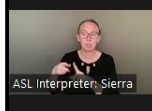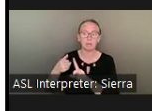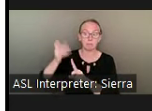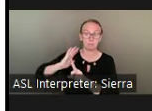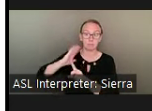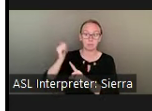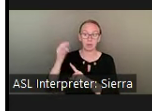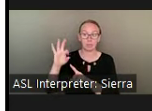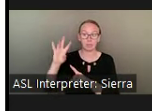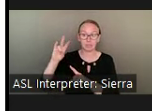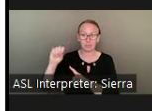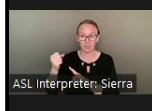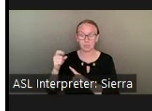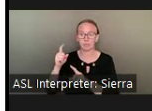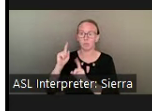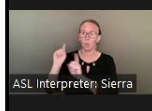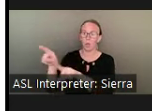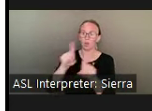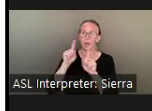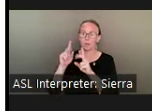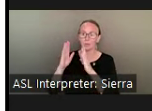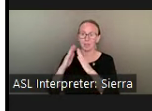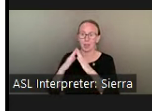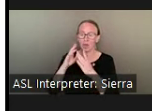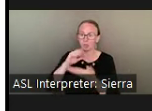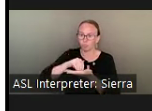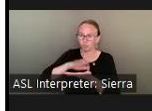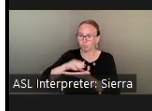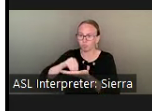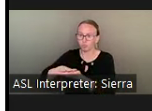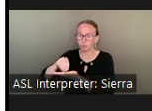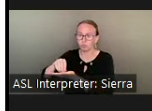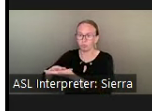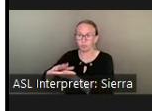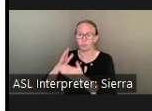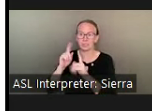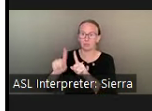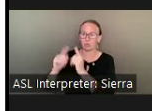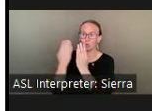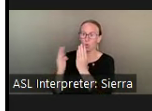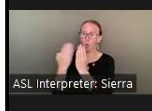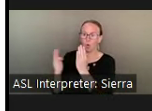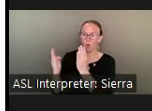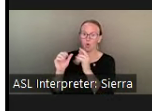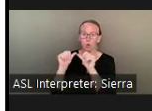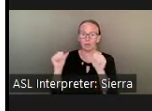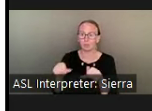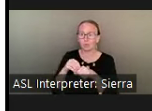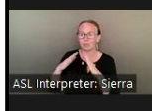documenting doors in Boise and door architecture. So I made this image thinking about